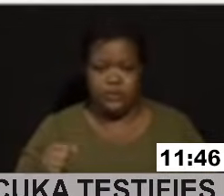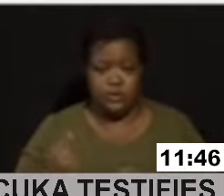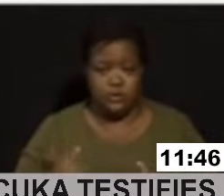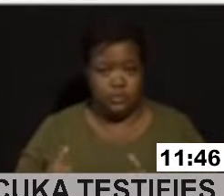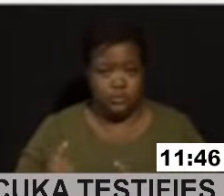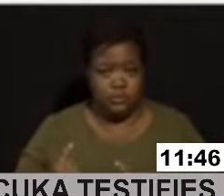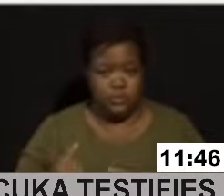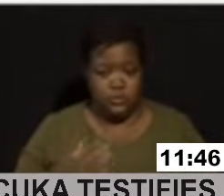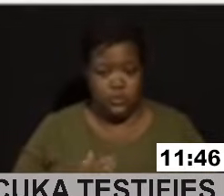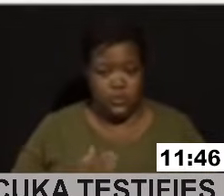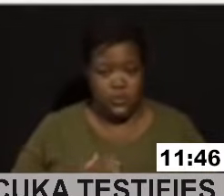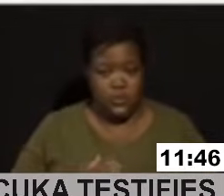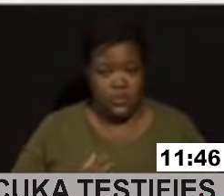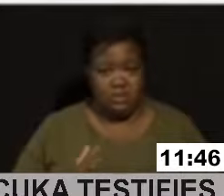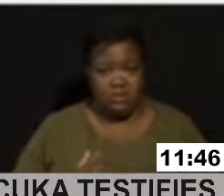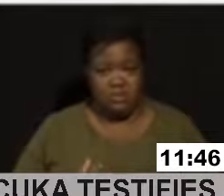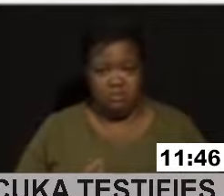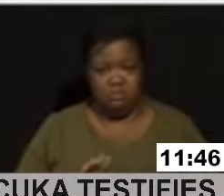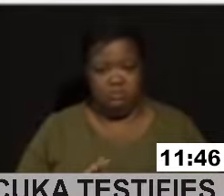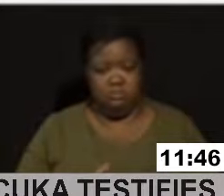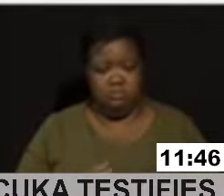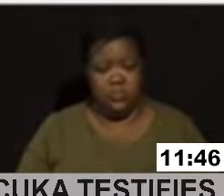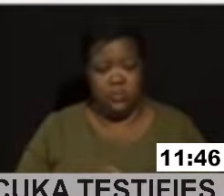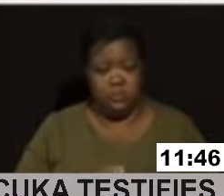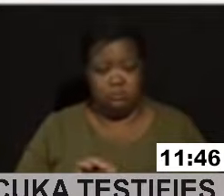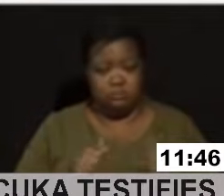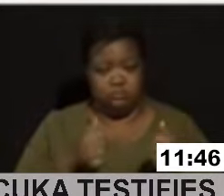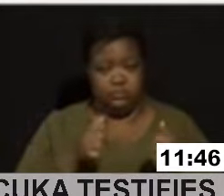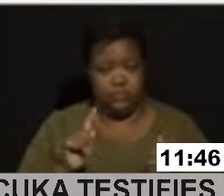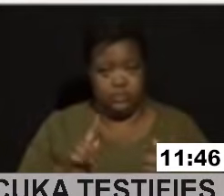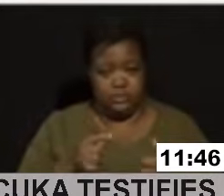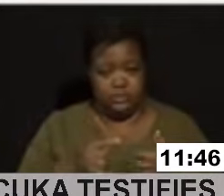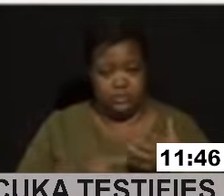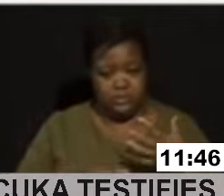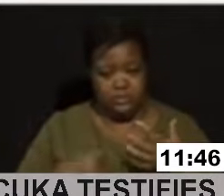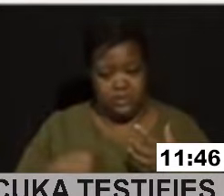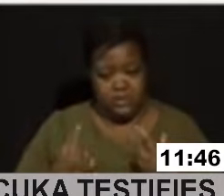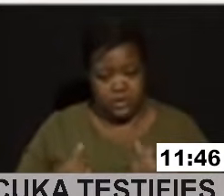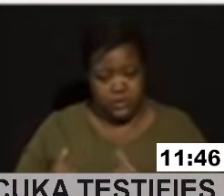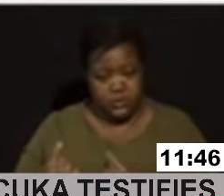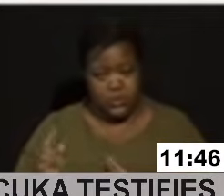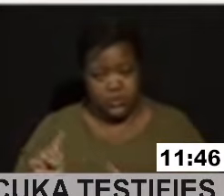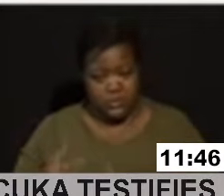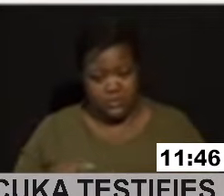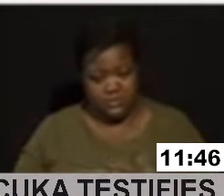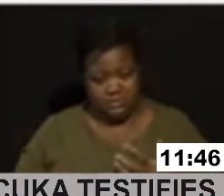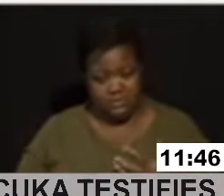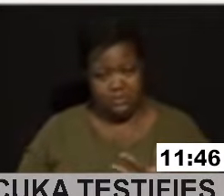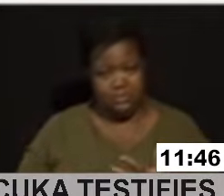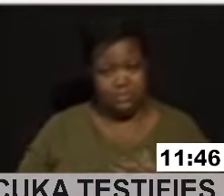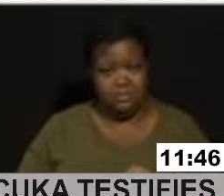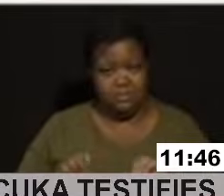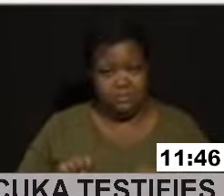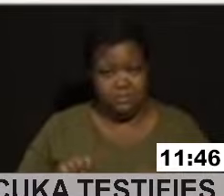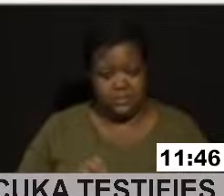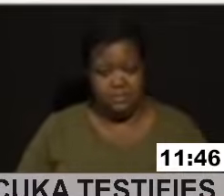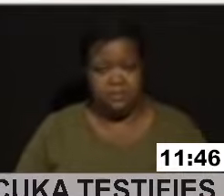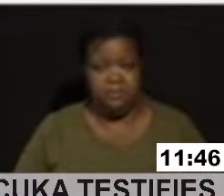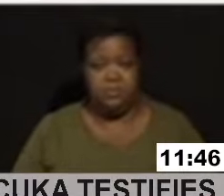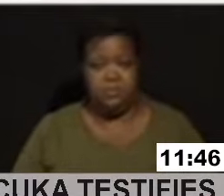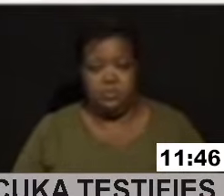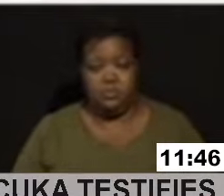work. This is what works. And this is what I will do. End of the day,